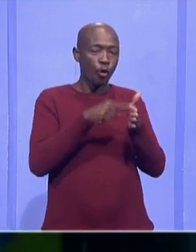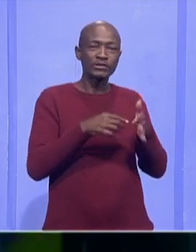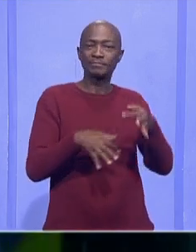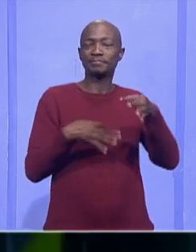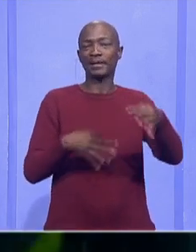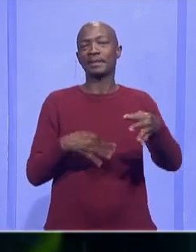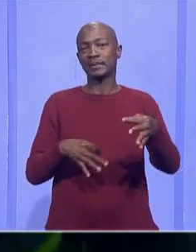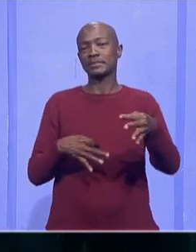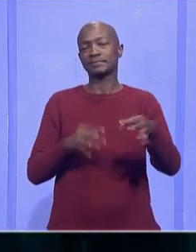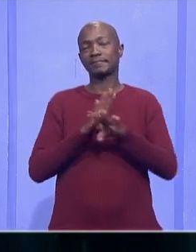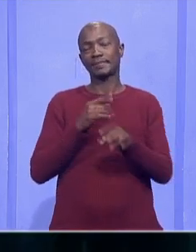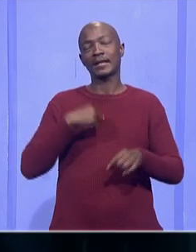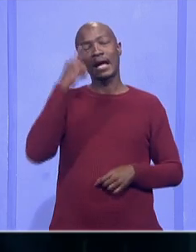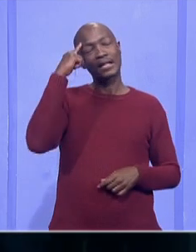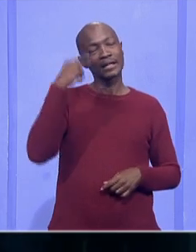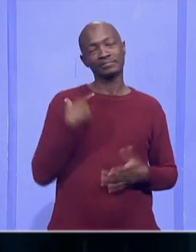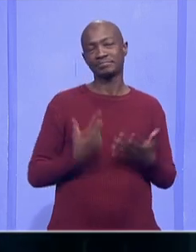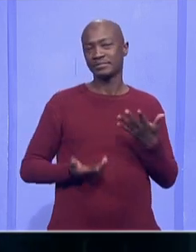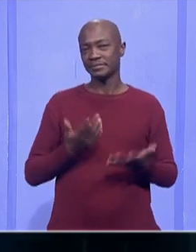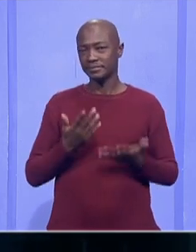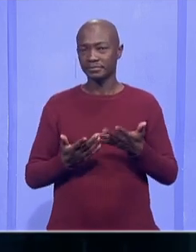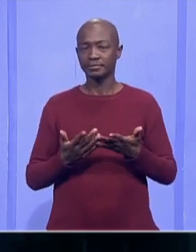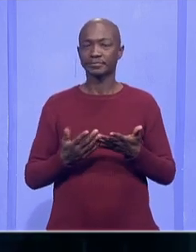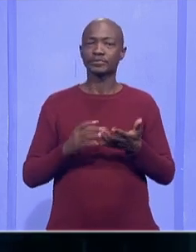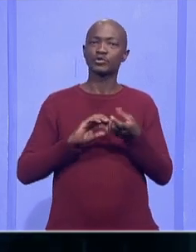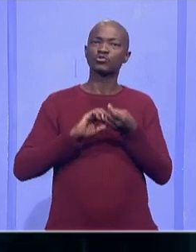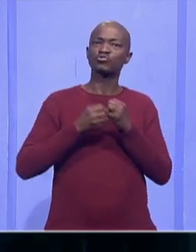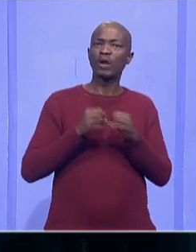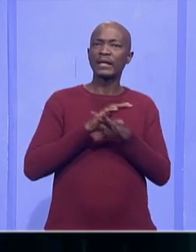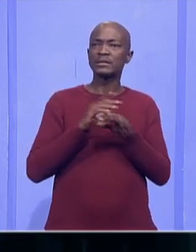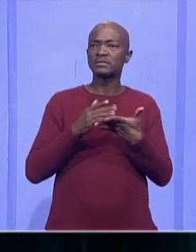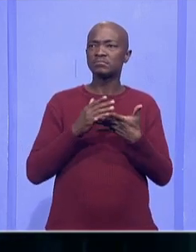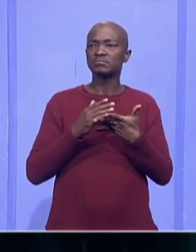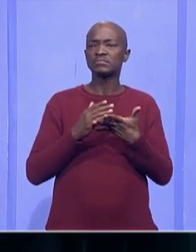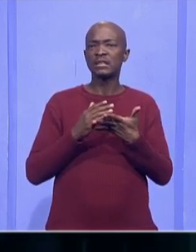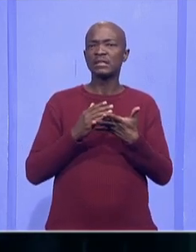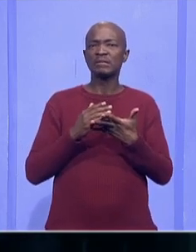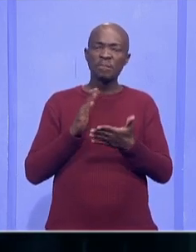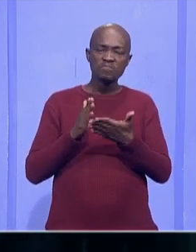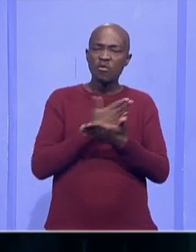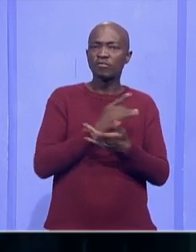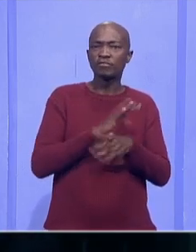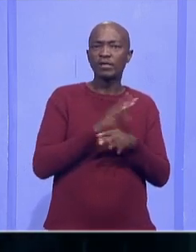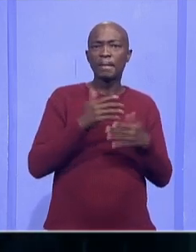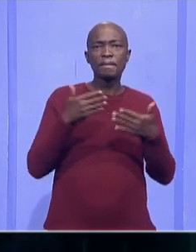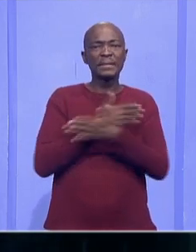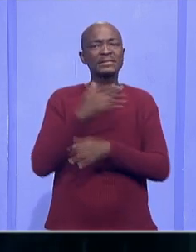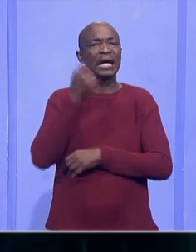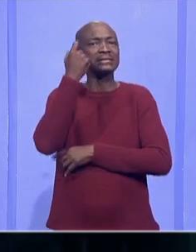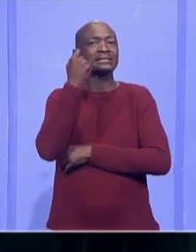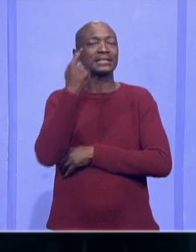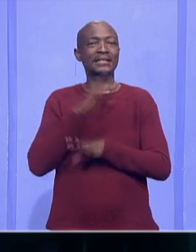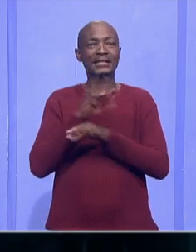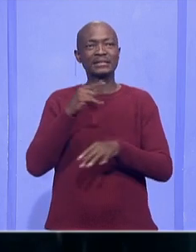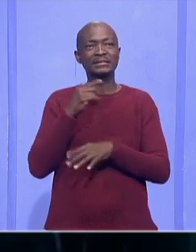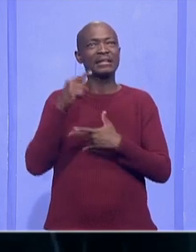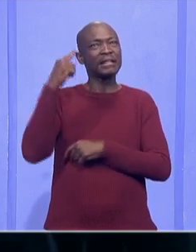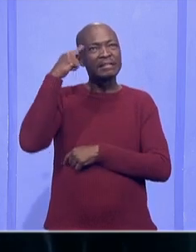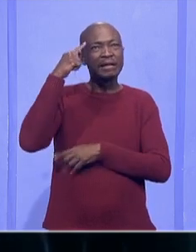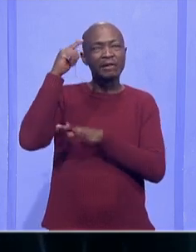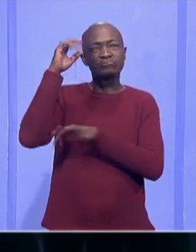an attempt, I think, in a way, to also squash any misunderstanding or misinformation. Insinuations being made that the IEC is printing